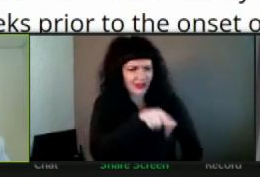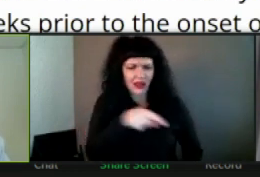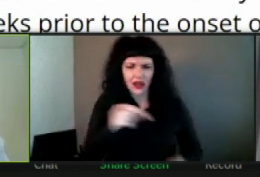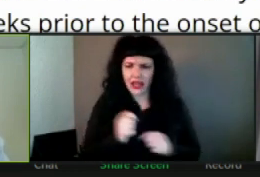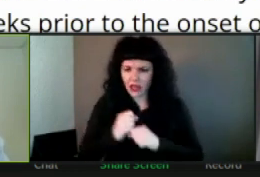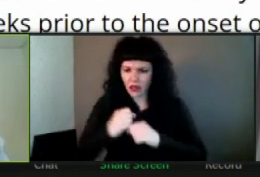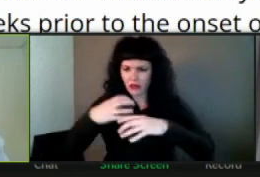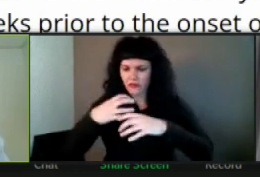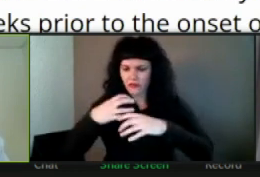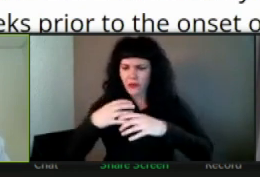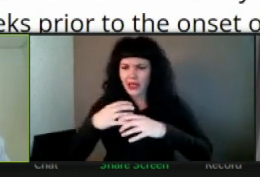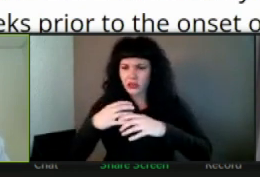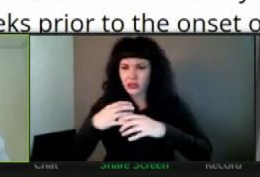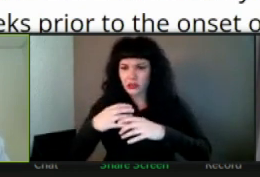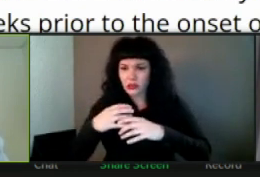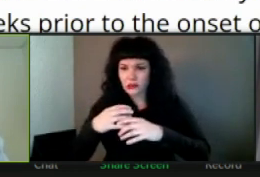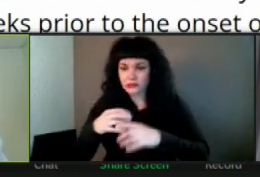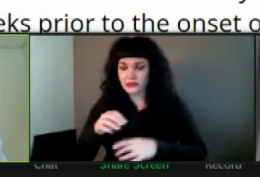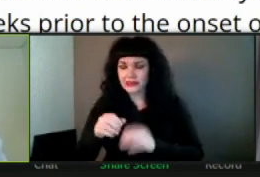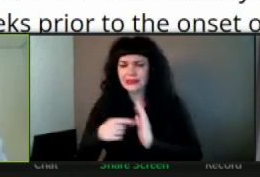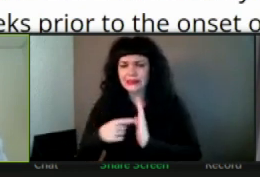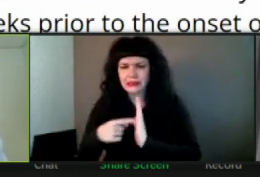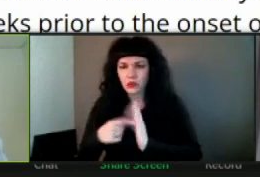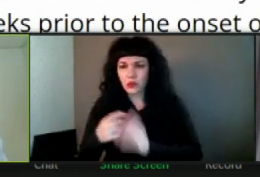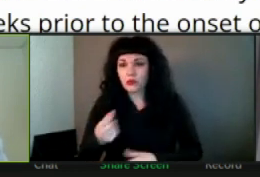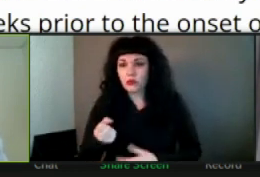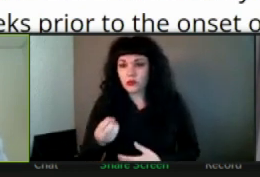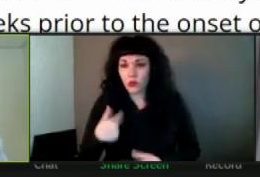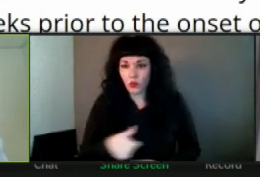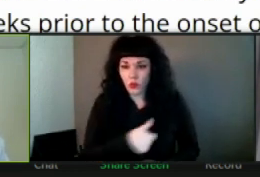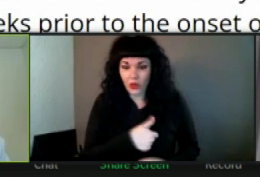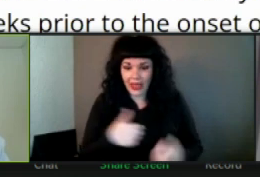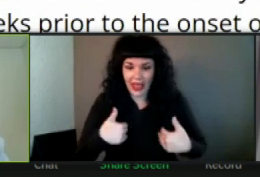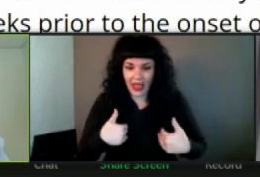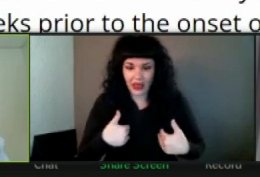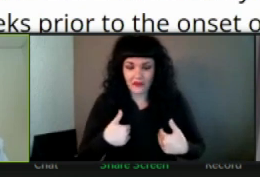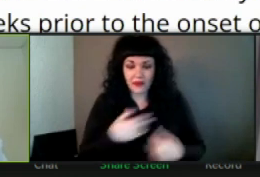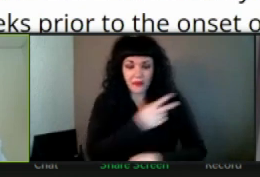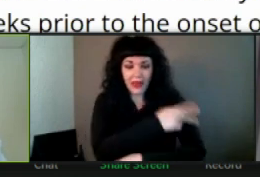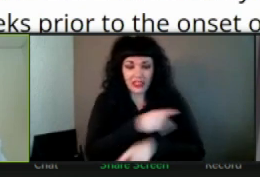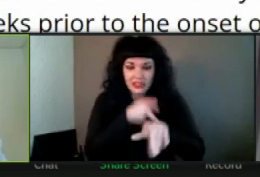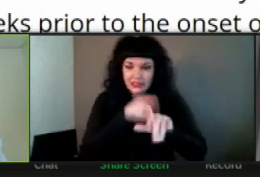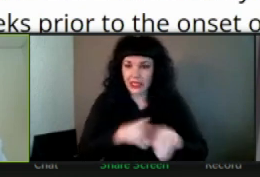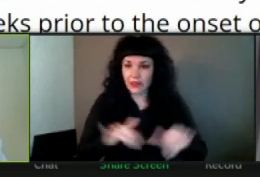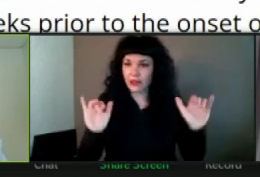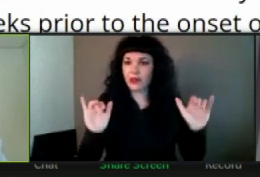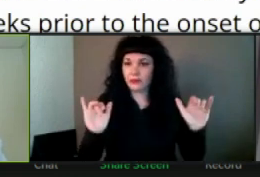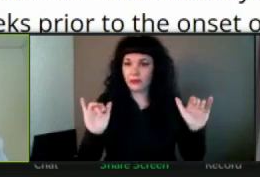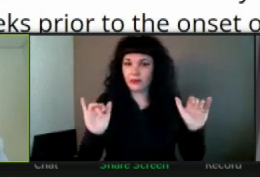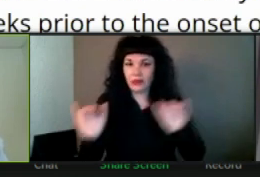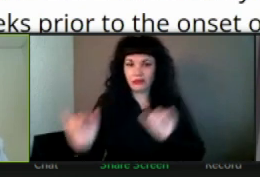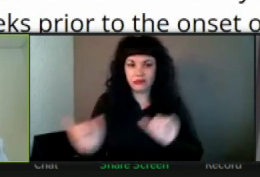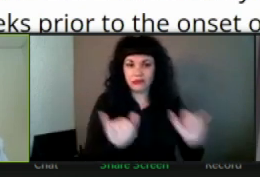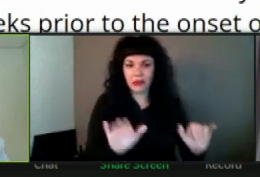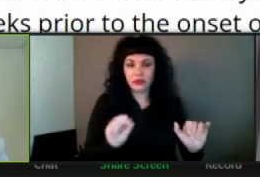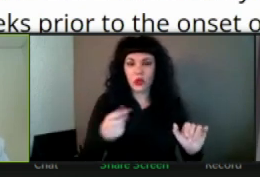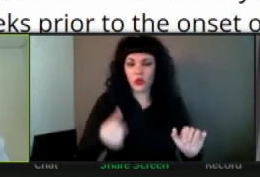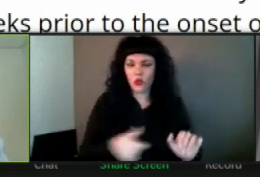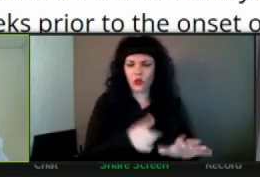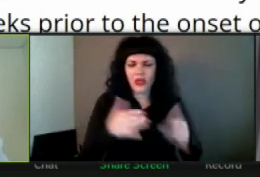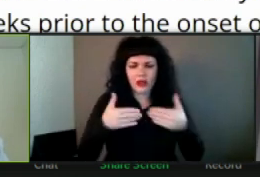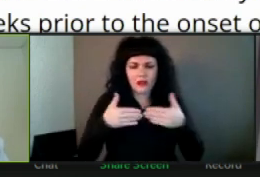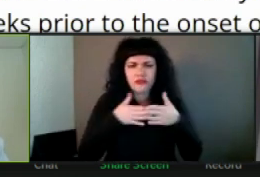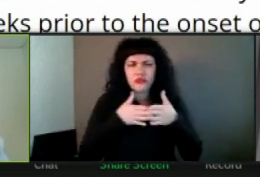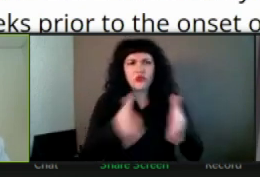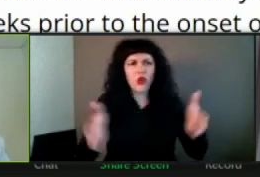we were actually taking care of patients with it around that same time. So it's kind of broadly identified, but certainly